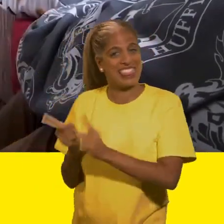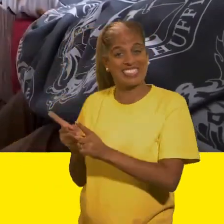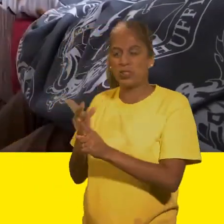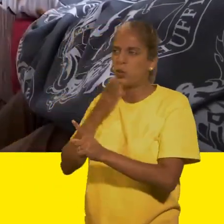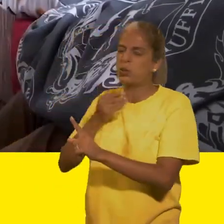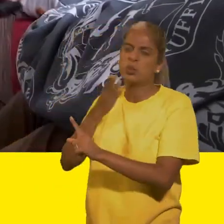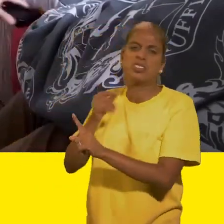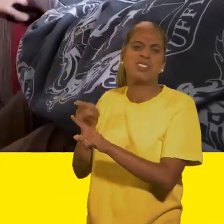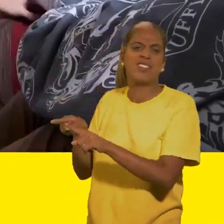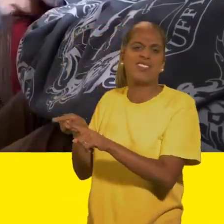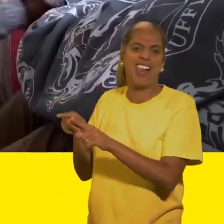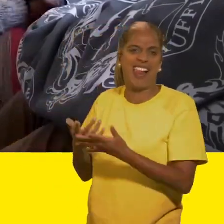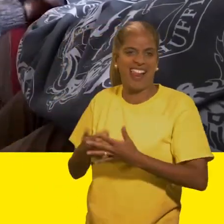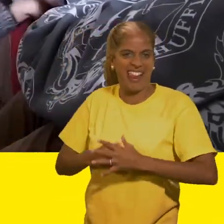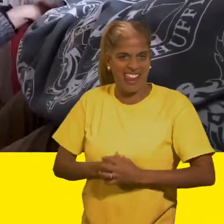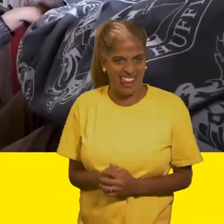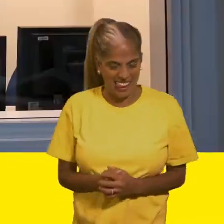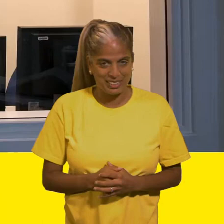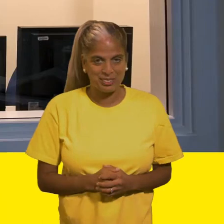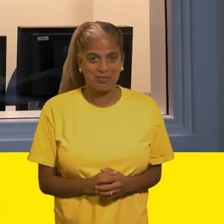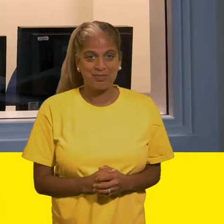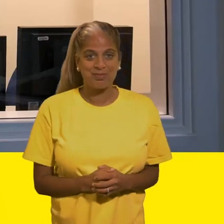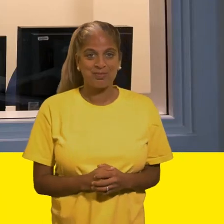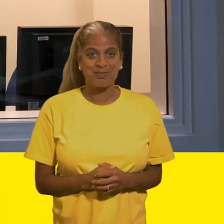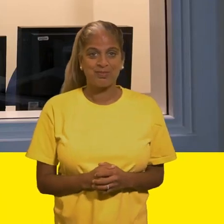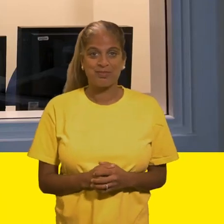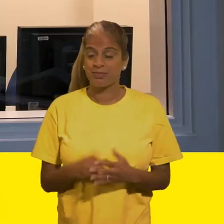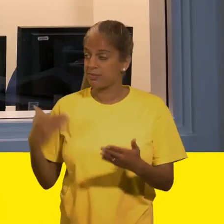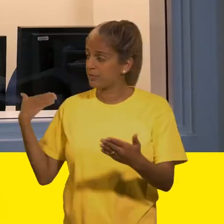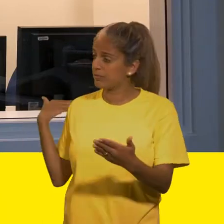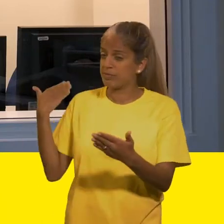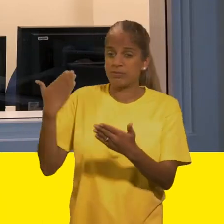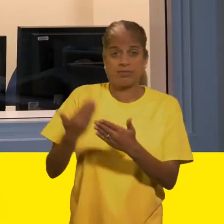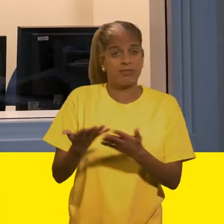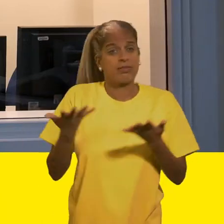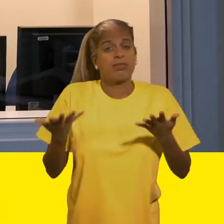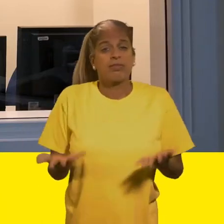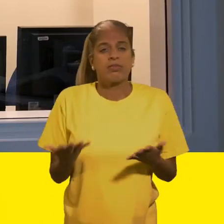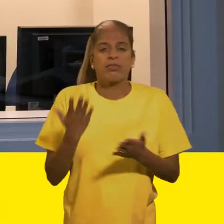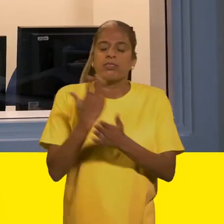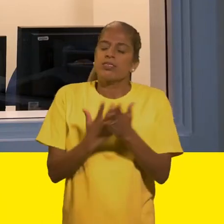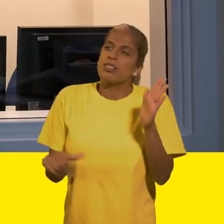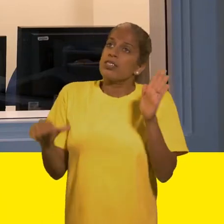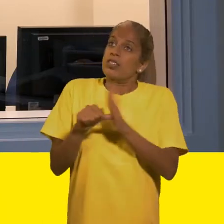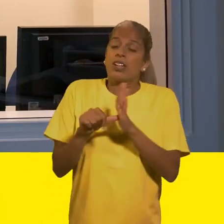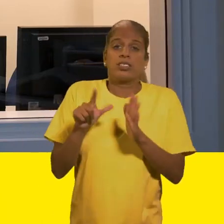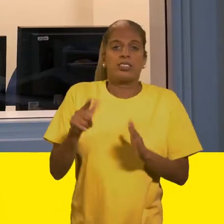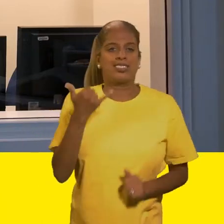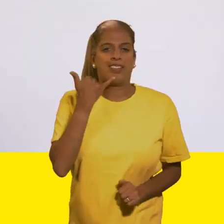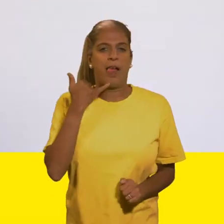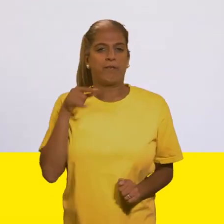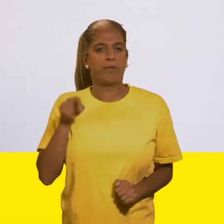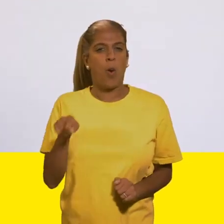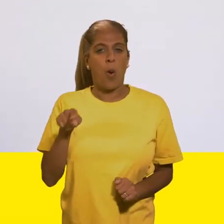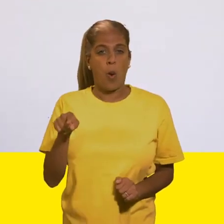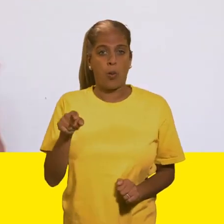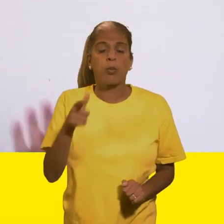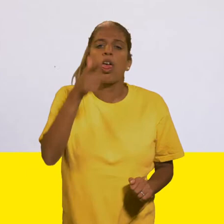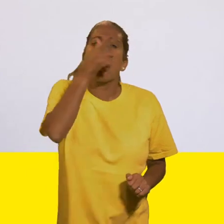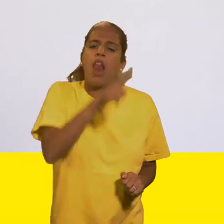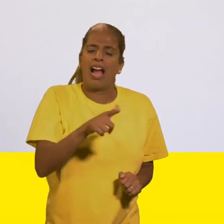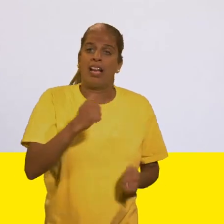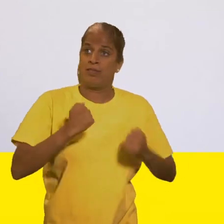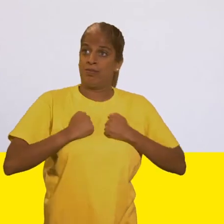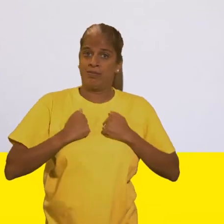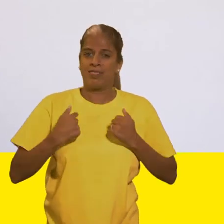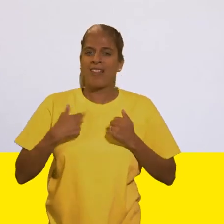vibrating pad which goes underneath the pillow. To this day, the hardest thing for me is the telephones. Fortunately, in